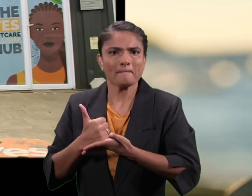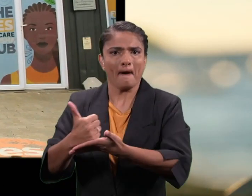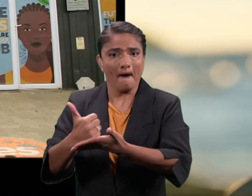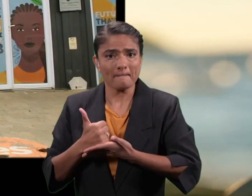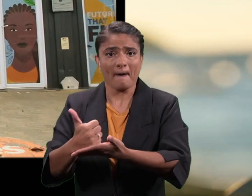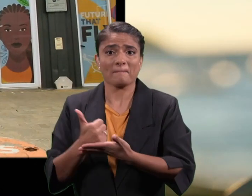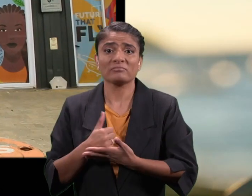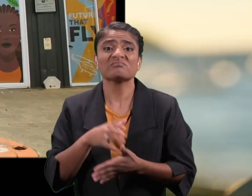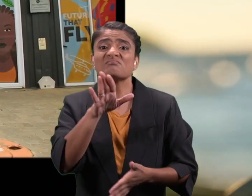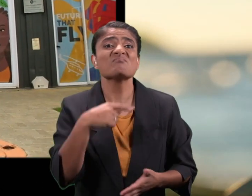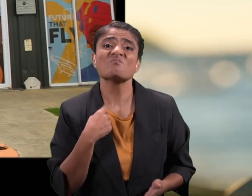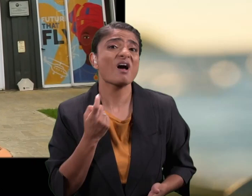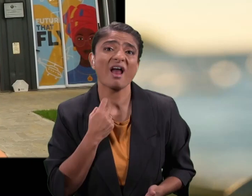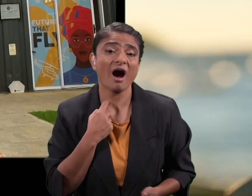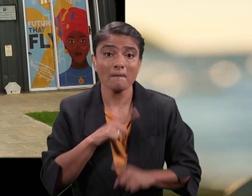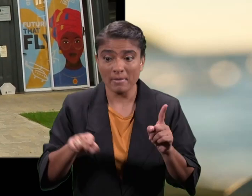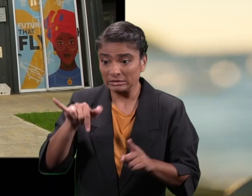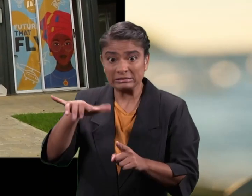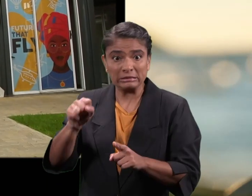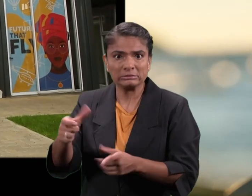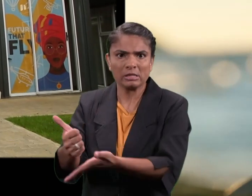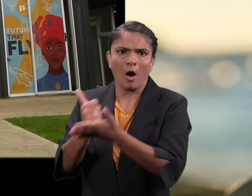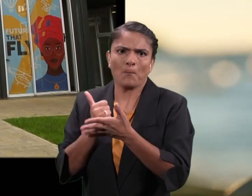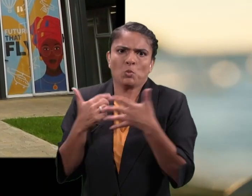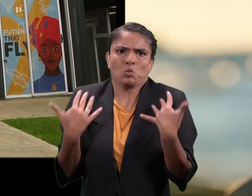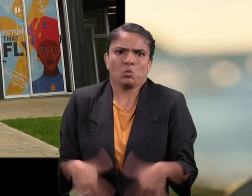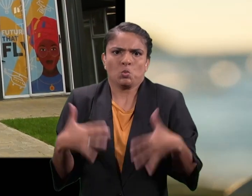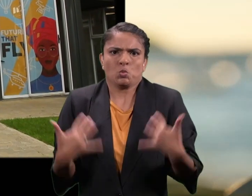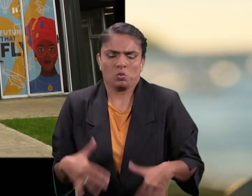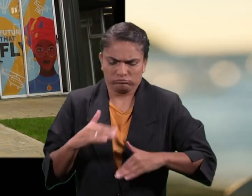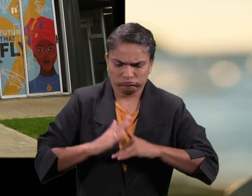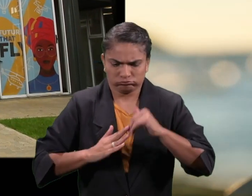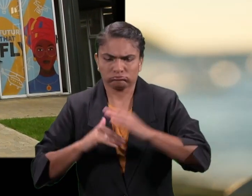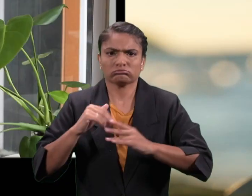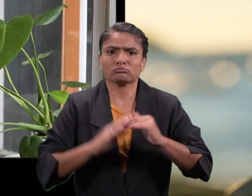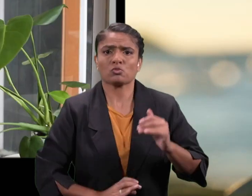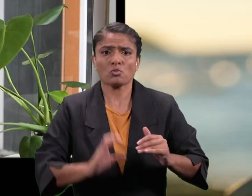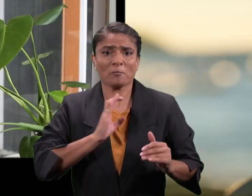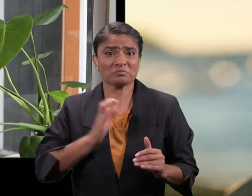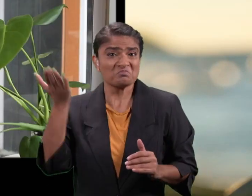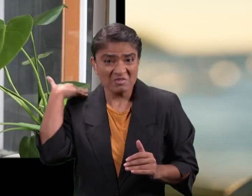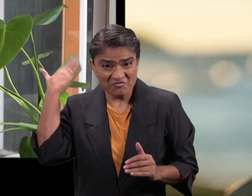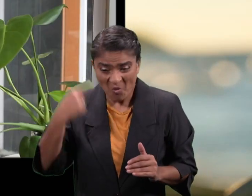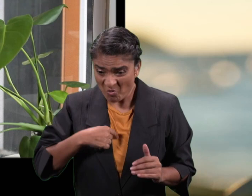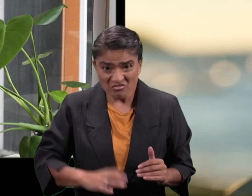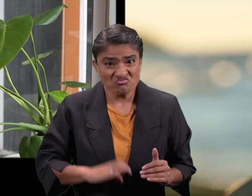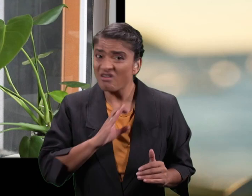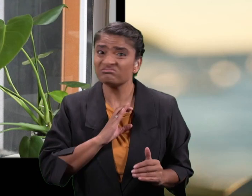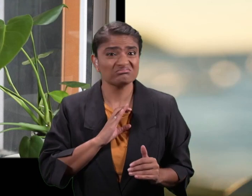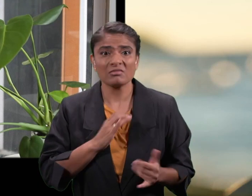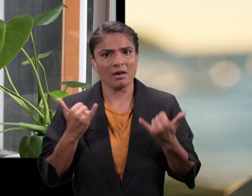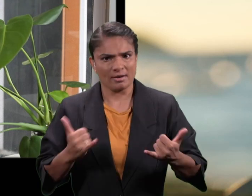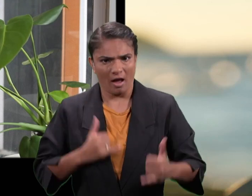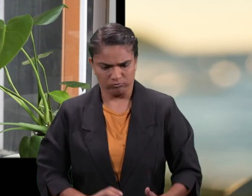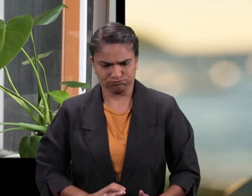lot. I don't want to lie. Yes Health has helped me. It has built a self-confidence in me because before I didn't even have confidence.